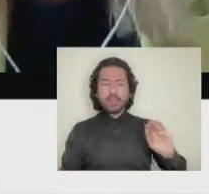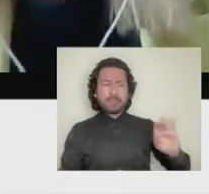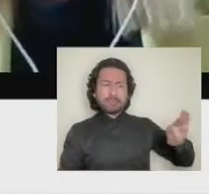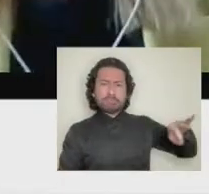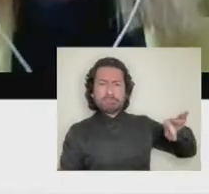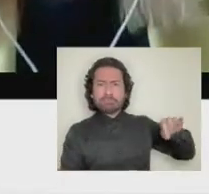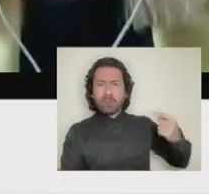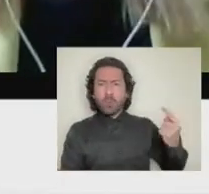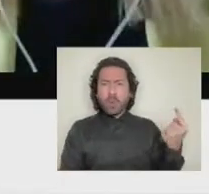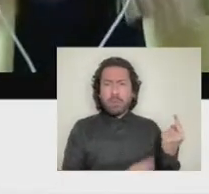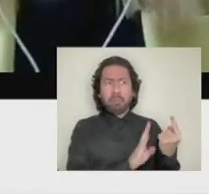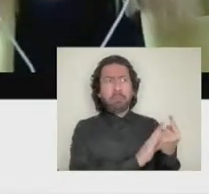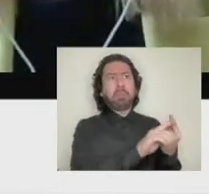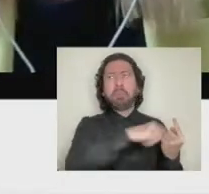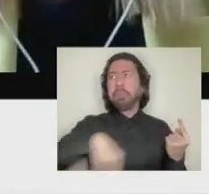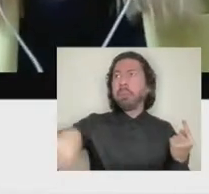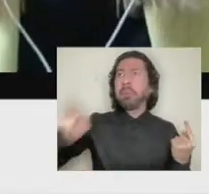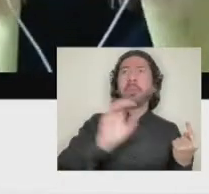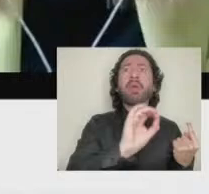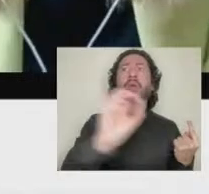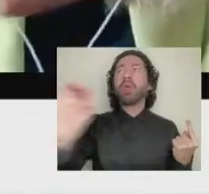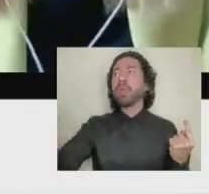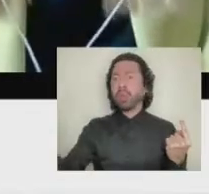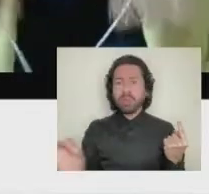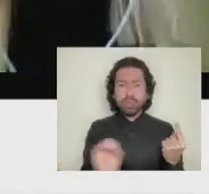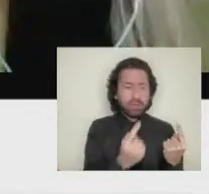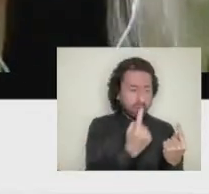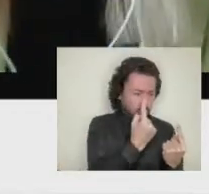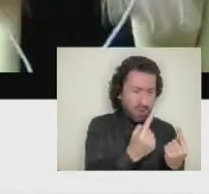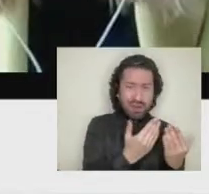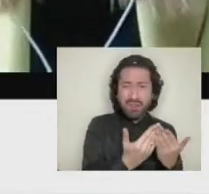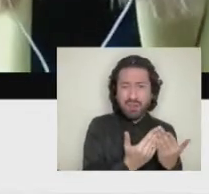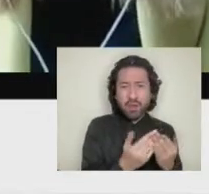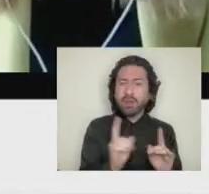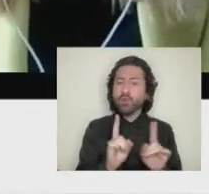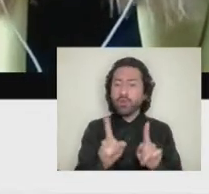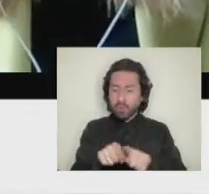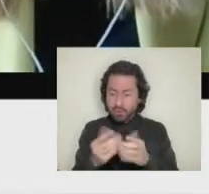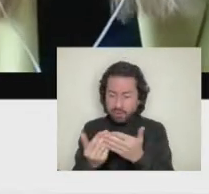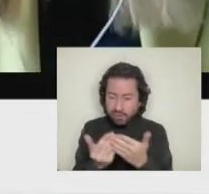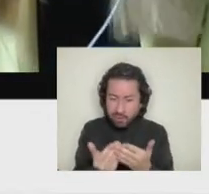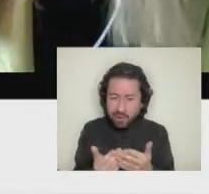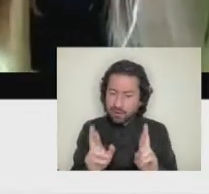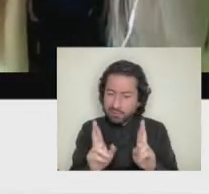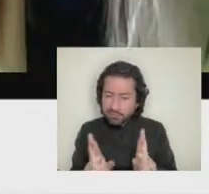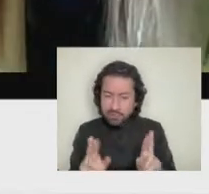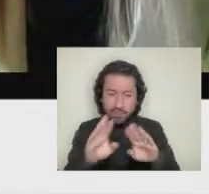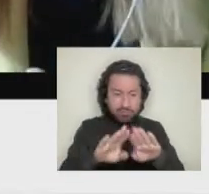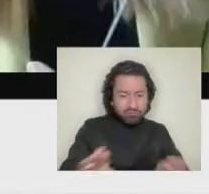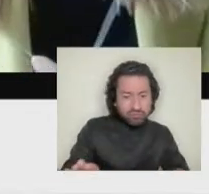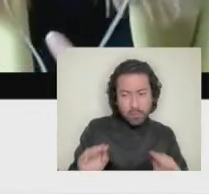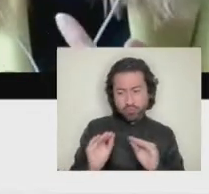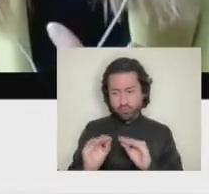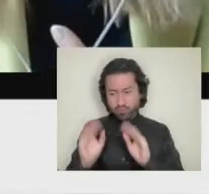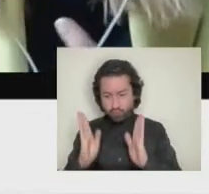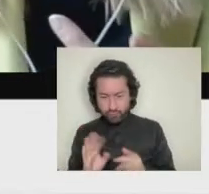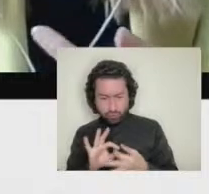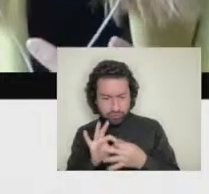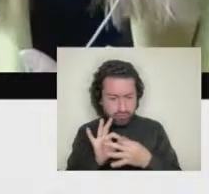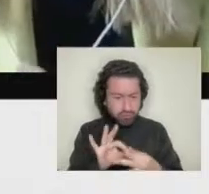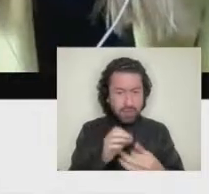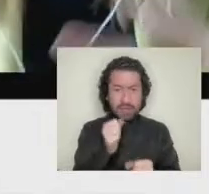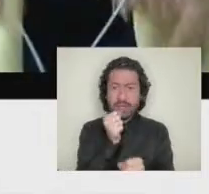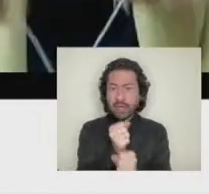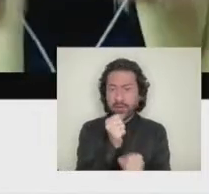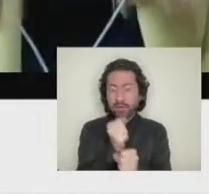more islands of excellence, a school where the students and professors work collaboratively. Therefore,